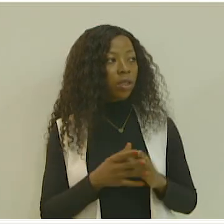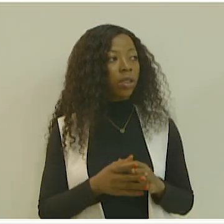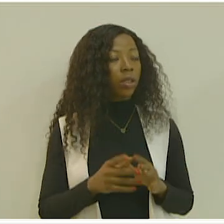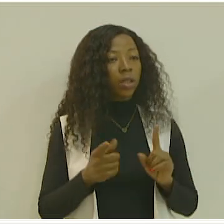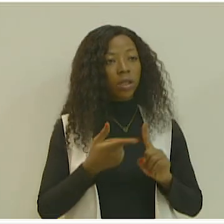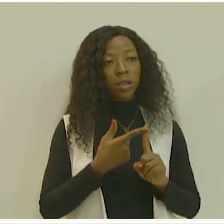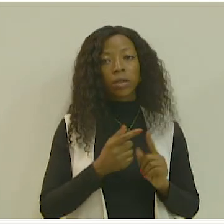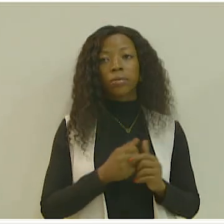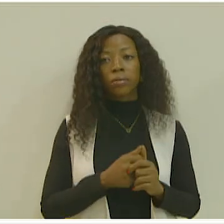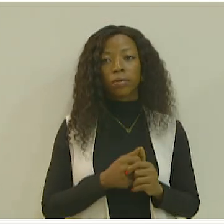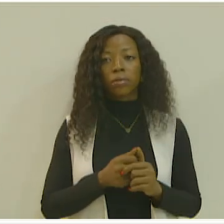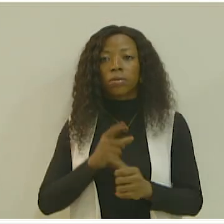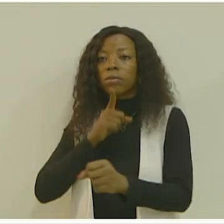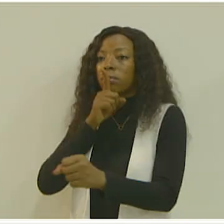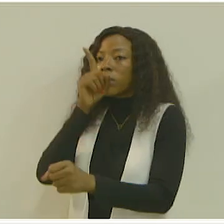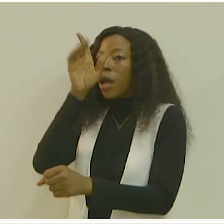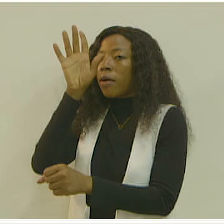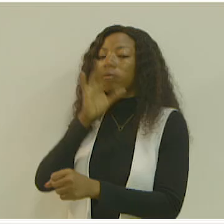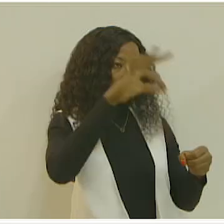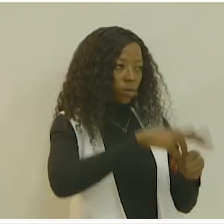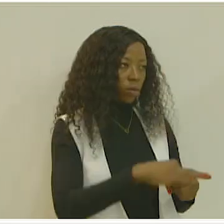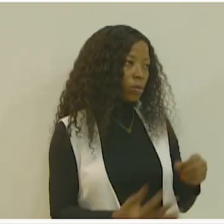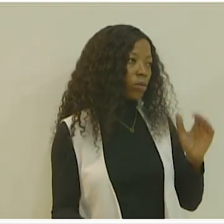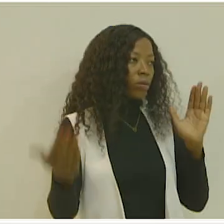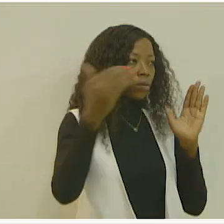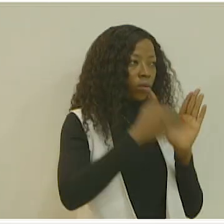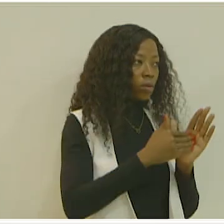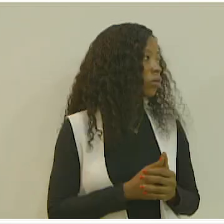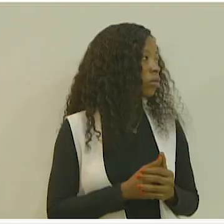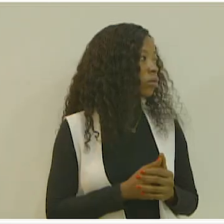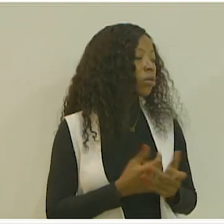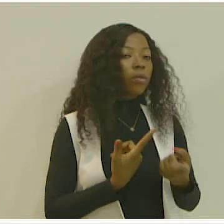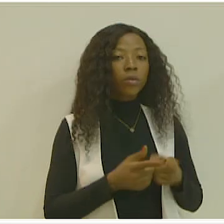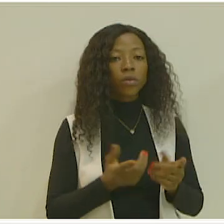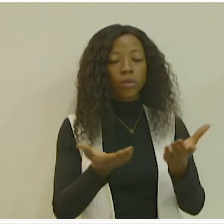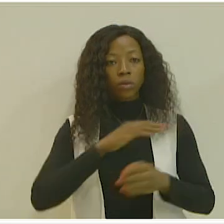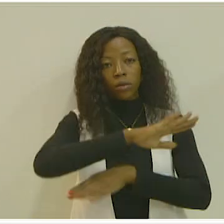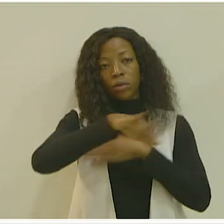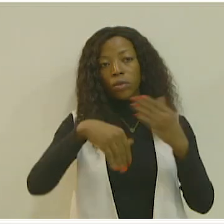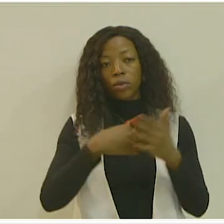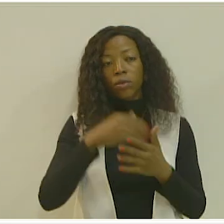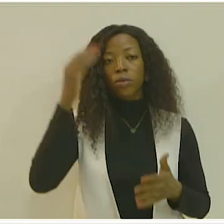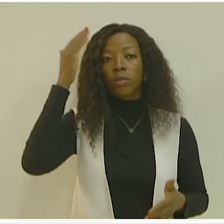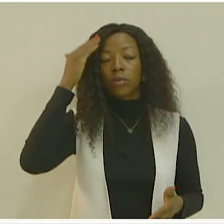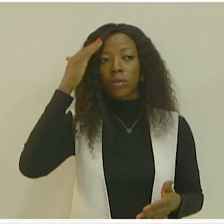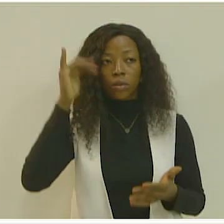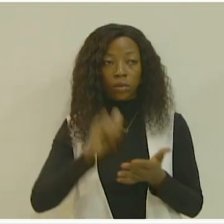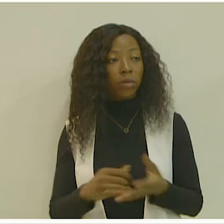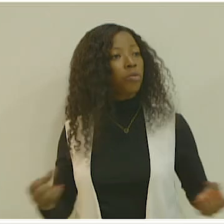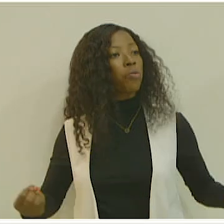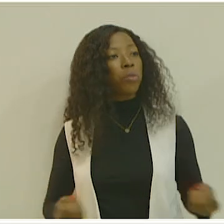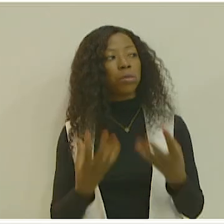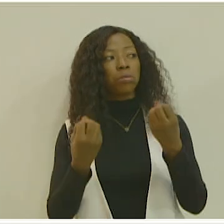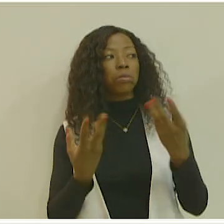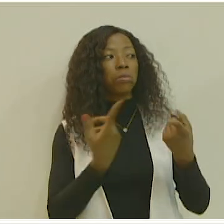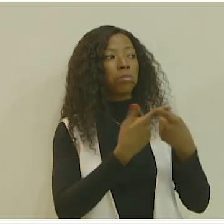the swearing of His Excellency and the assumption of office. But Famula Awalo no say, not only Salon, most parts of the world, electoral